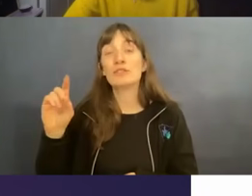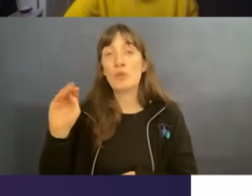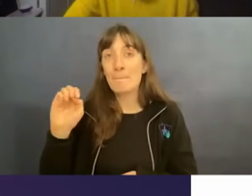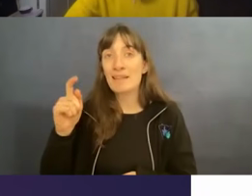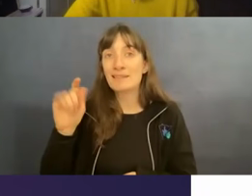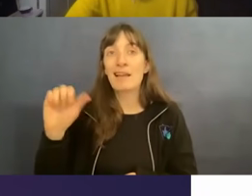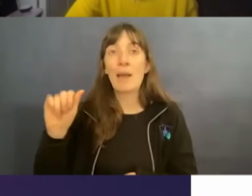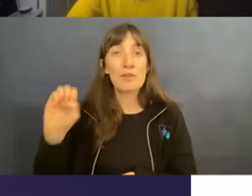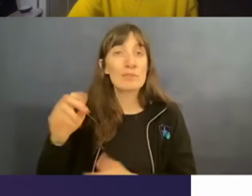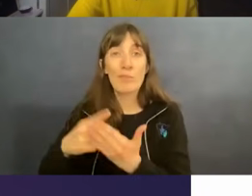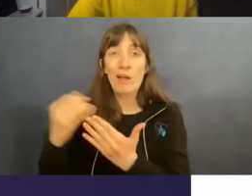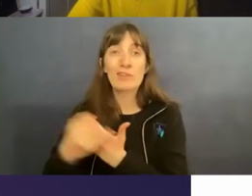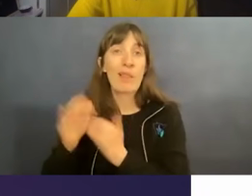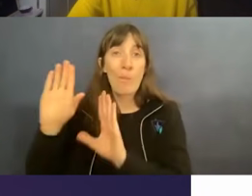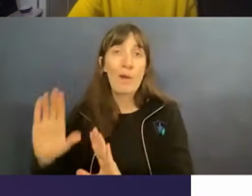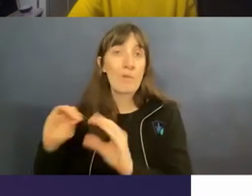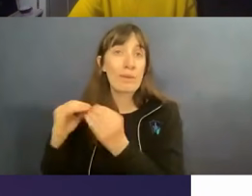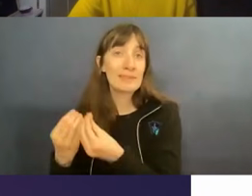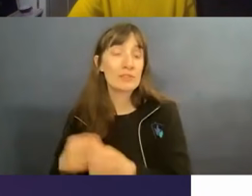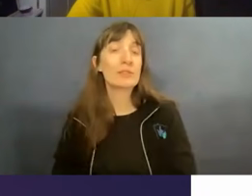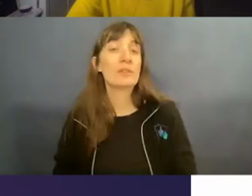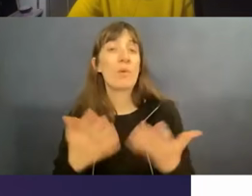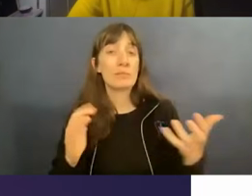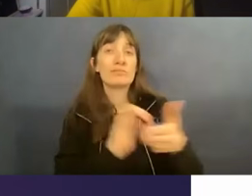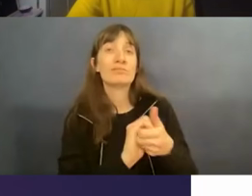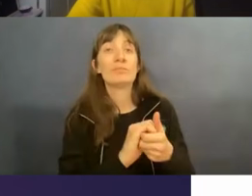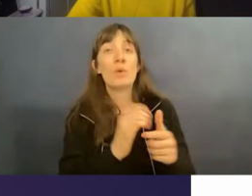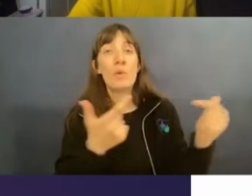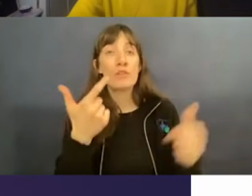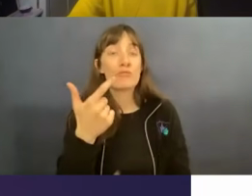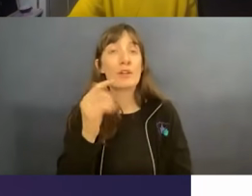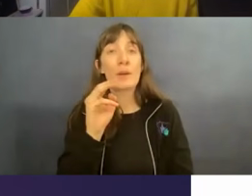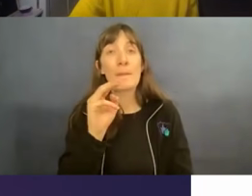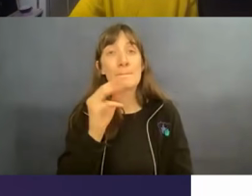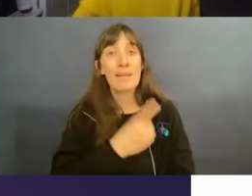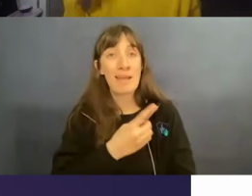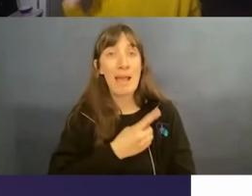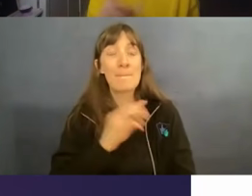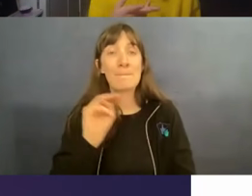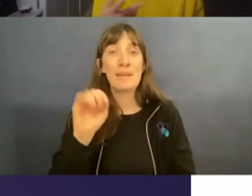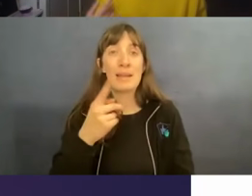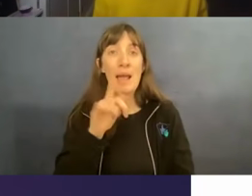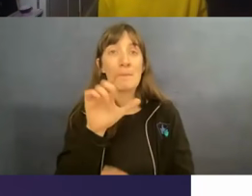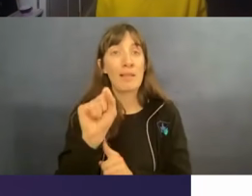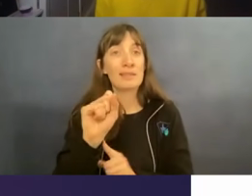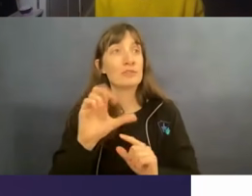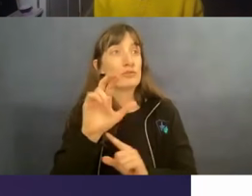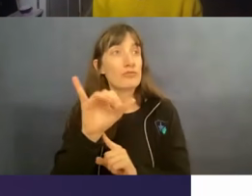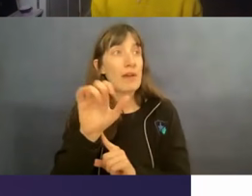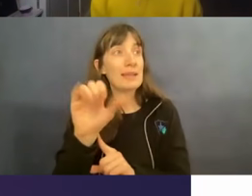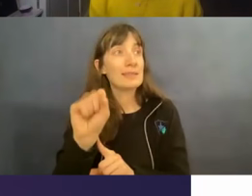We've also worked with Greater Minneapolis Crisis Nursery and also the Family Partnership too. They do a